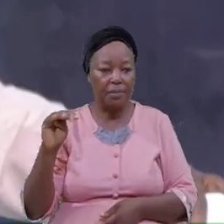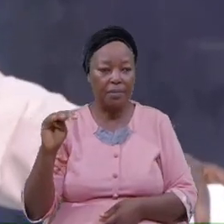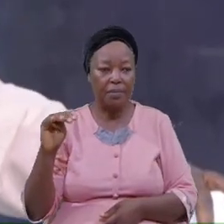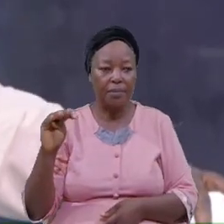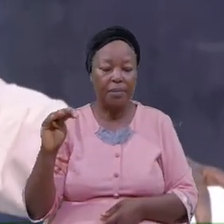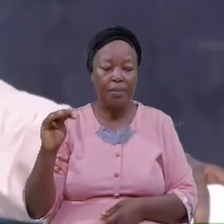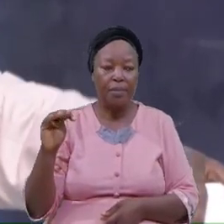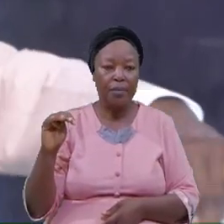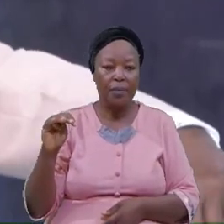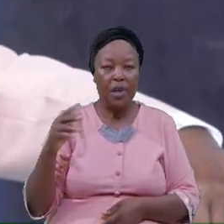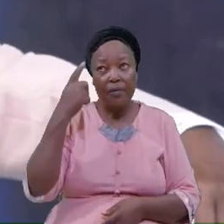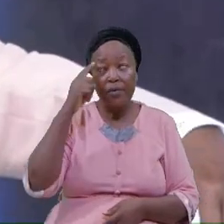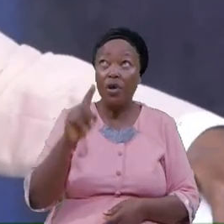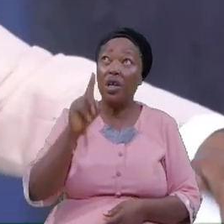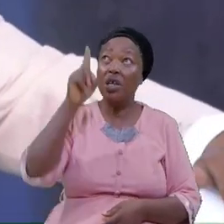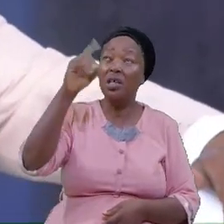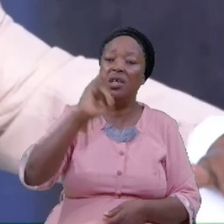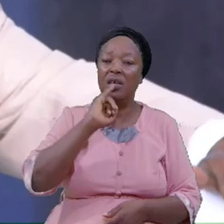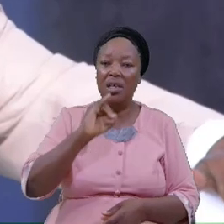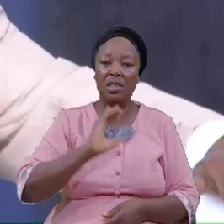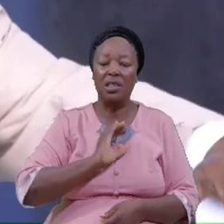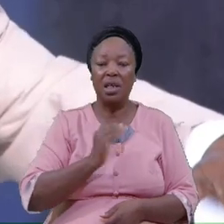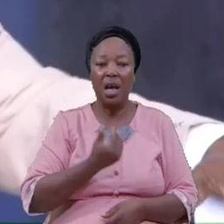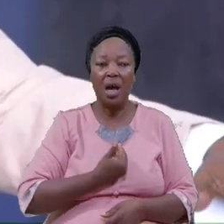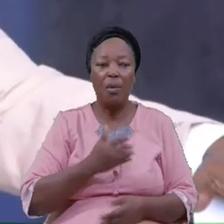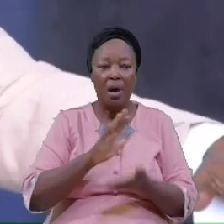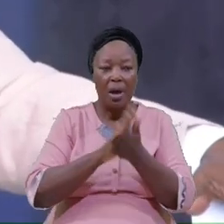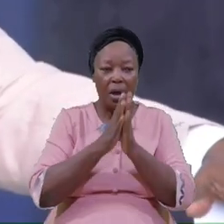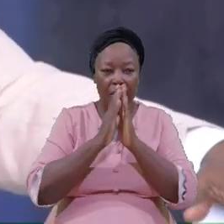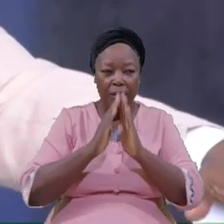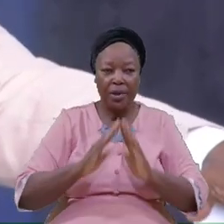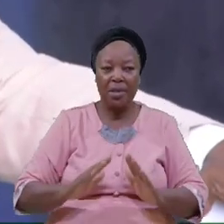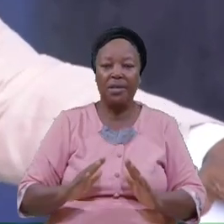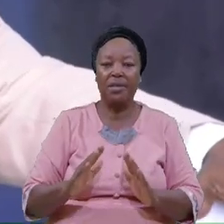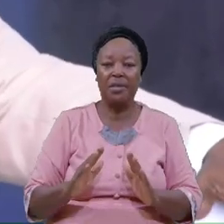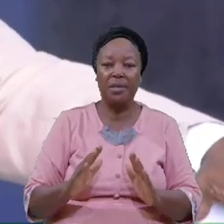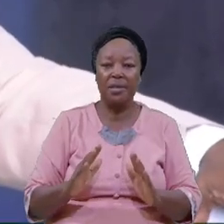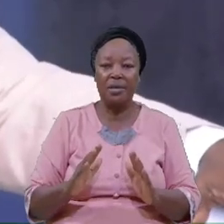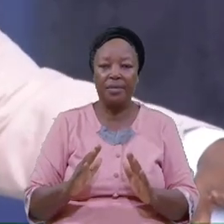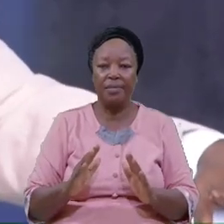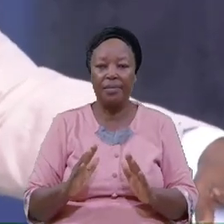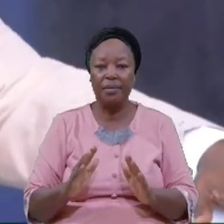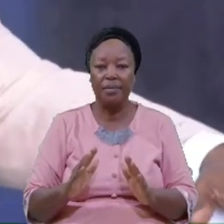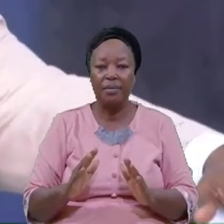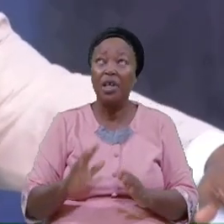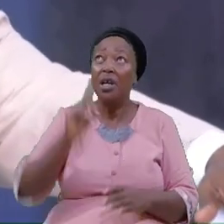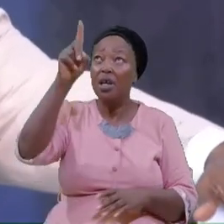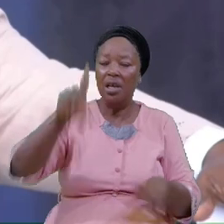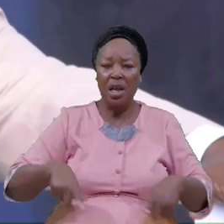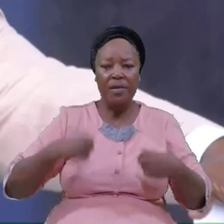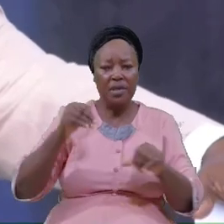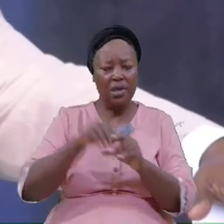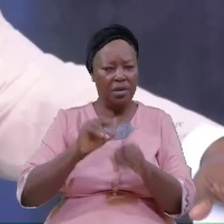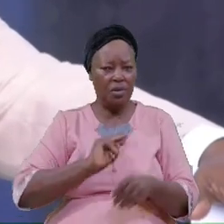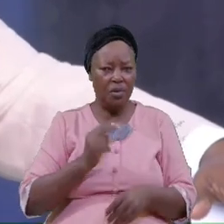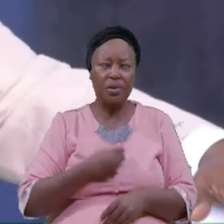he is our peace. Car il est notre paix. He lives in us. Il vit en nous. He